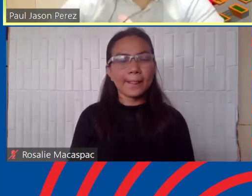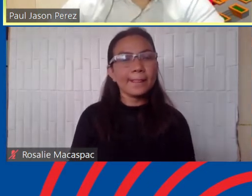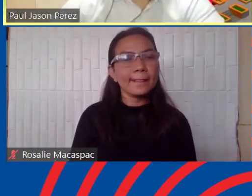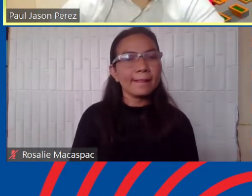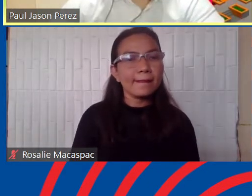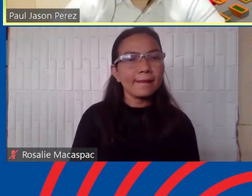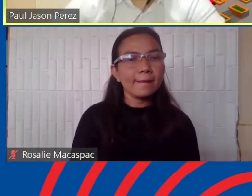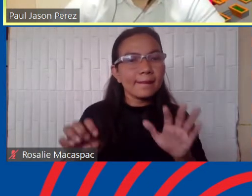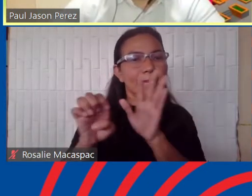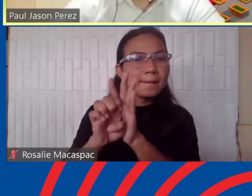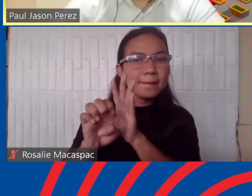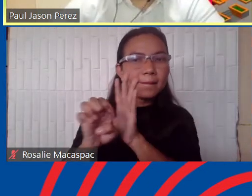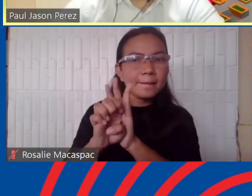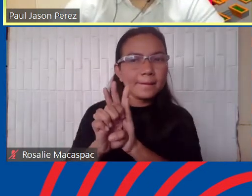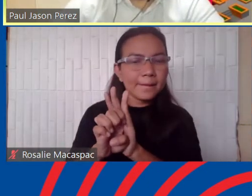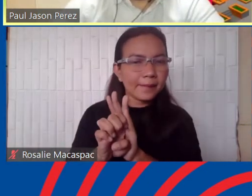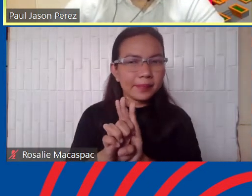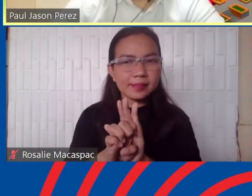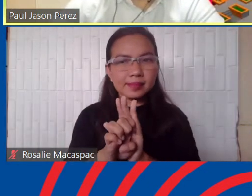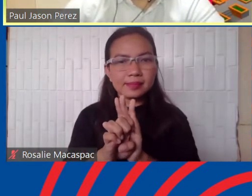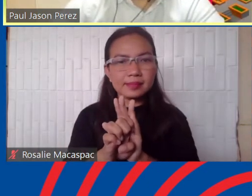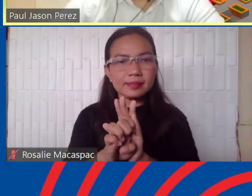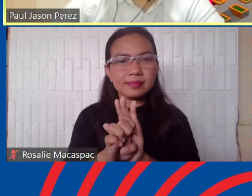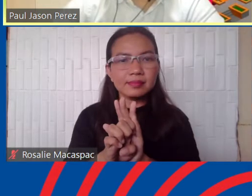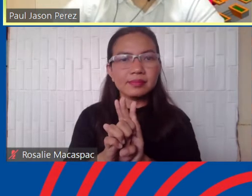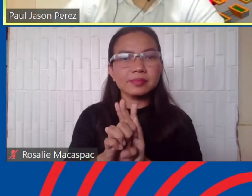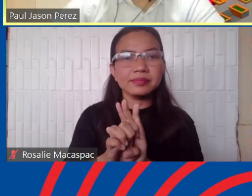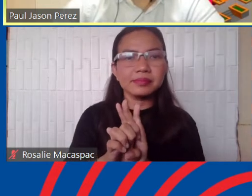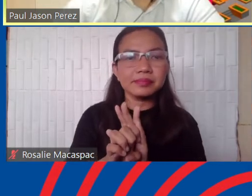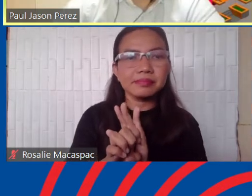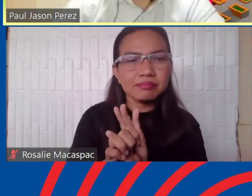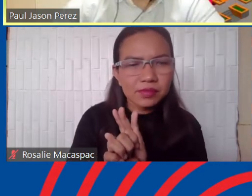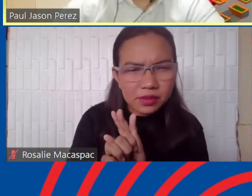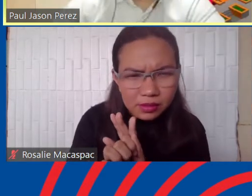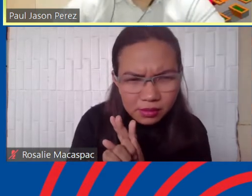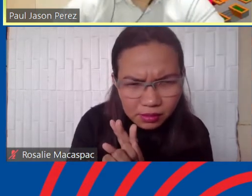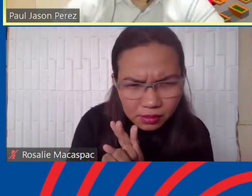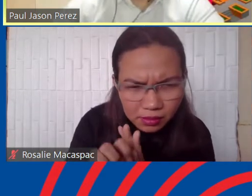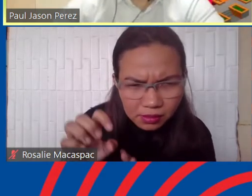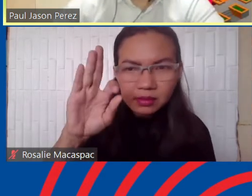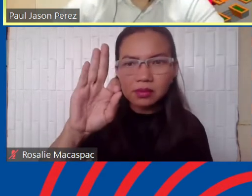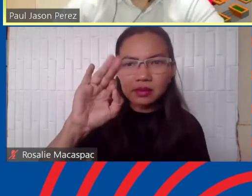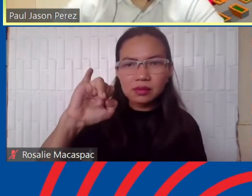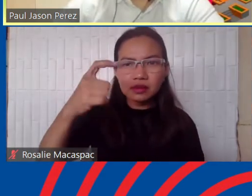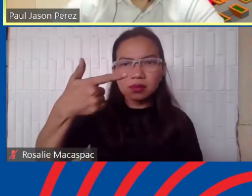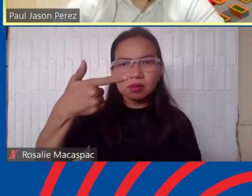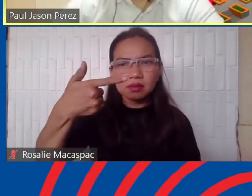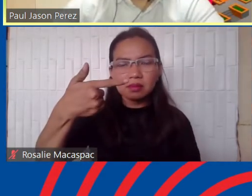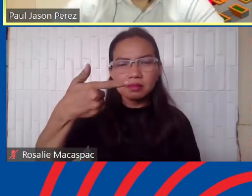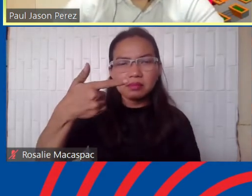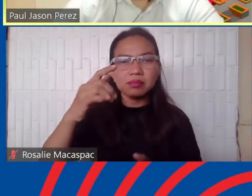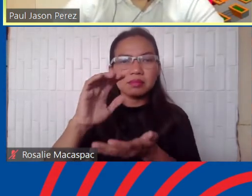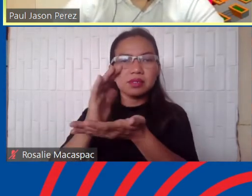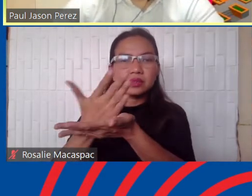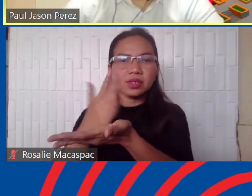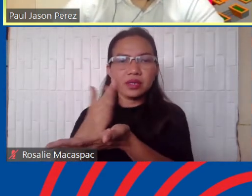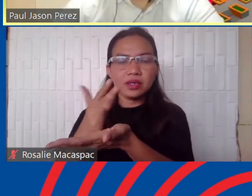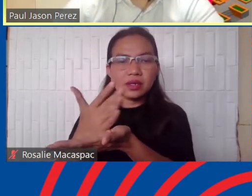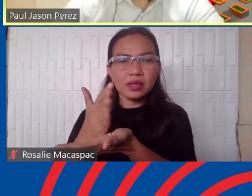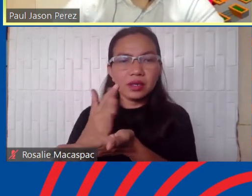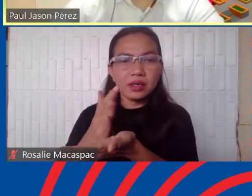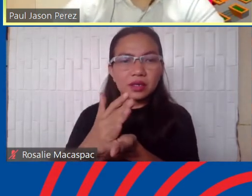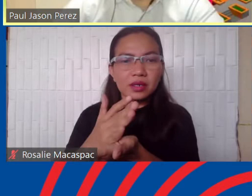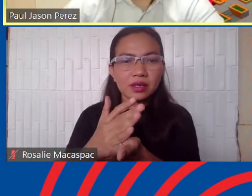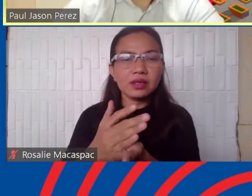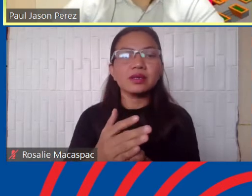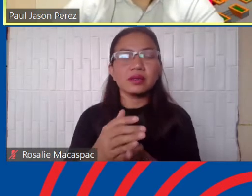An example is Figshare. So Figshare is a repository where users can make all of